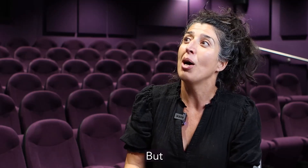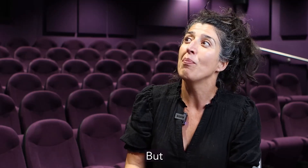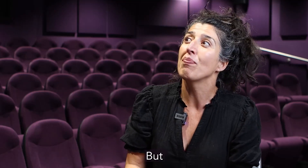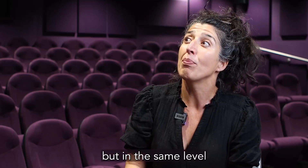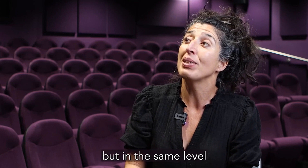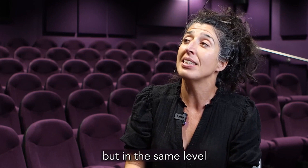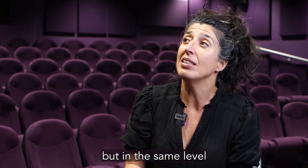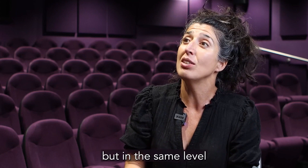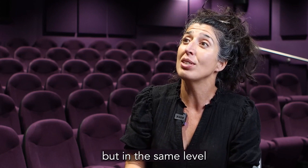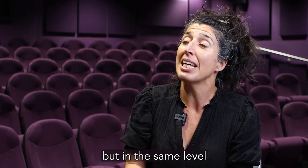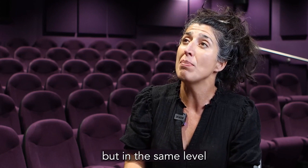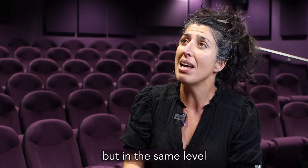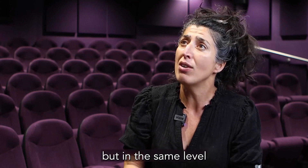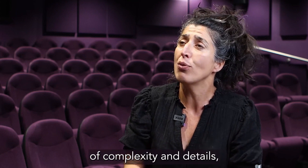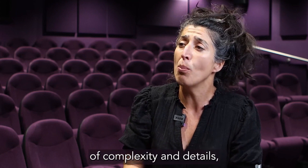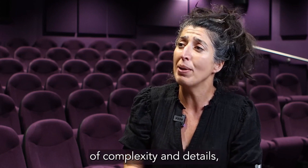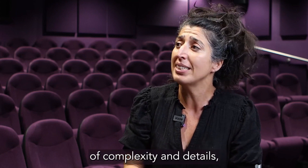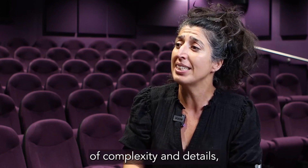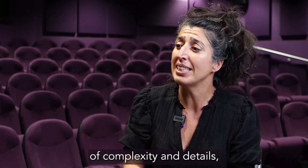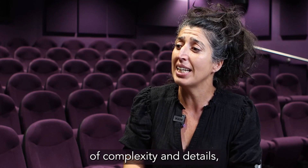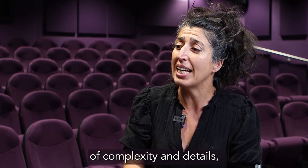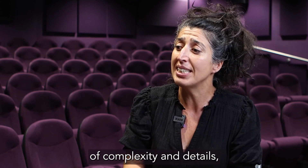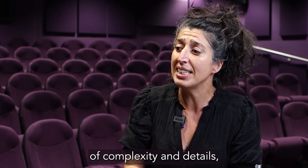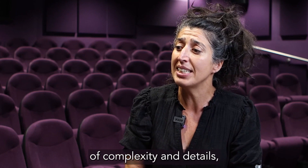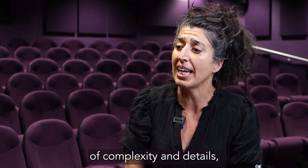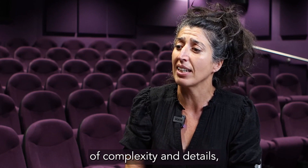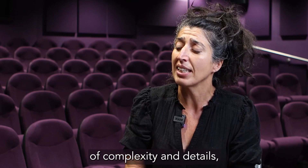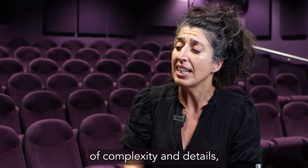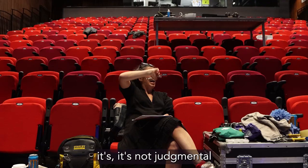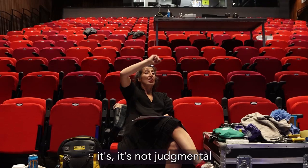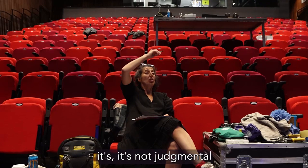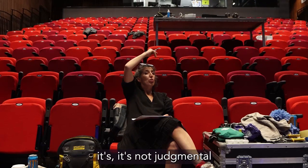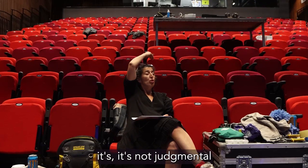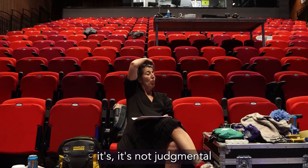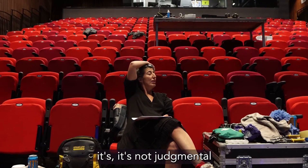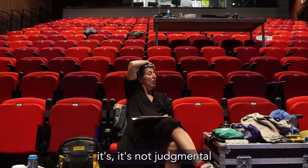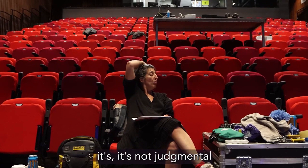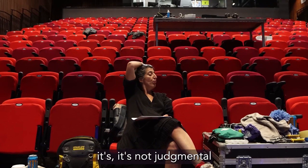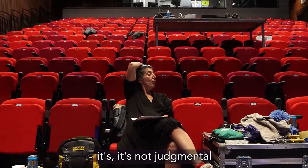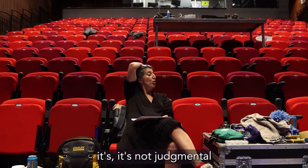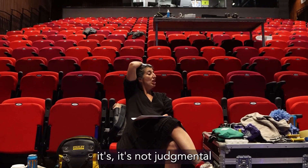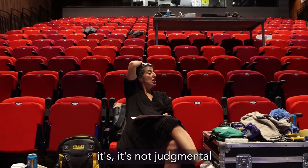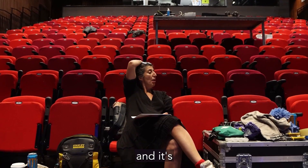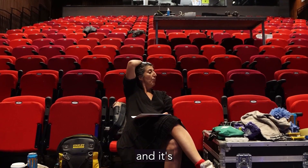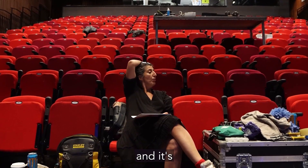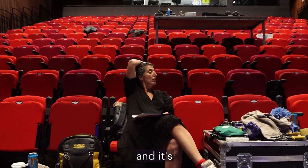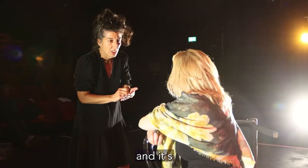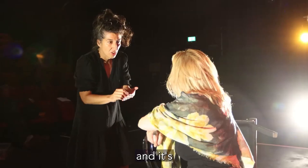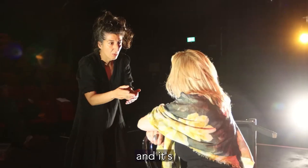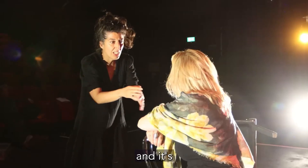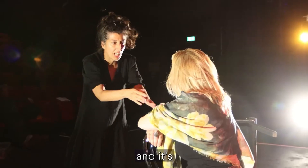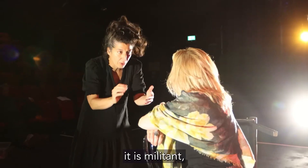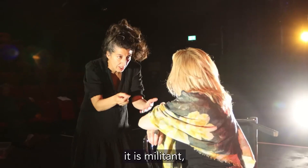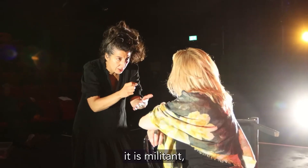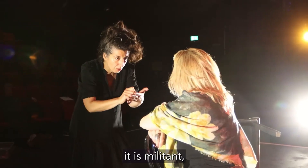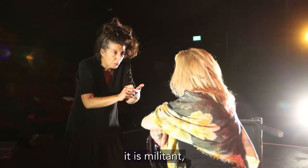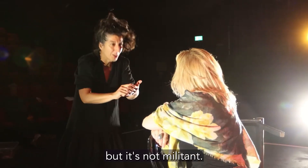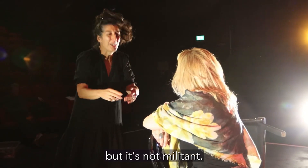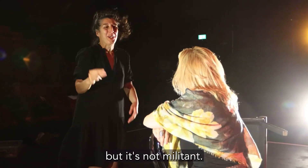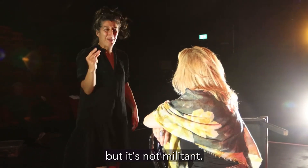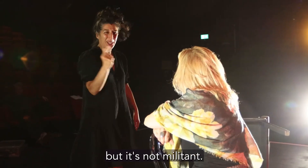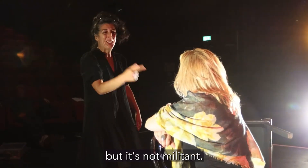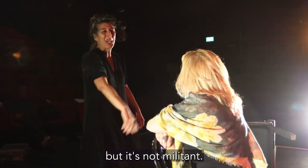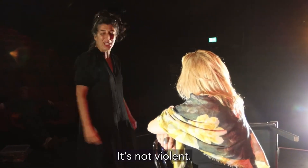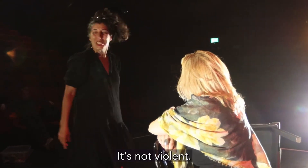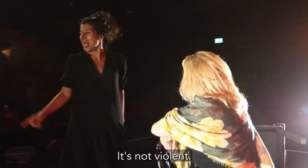But in the same level of complexity and details, it's not judgmental, and it is militant, but